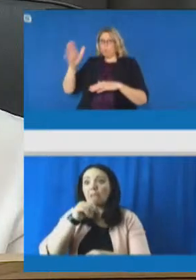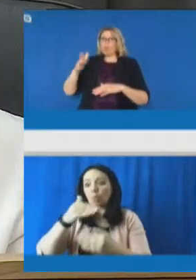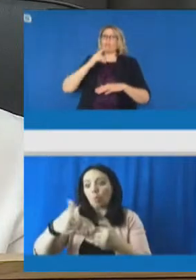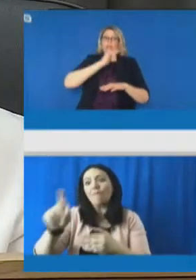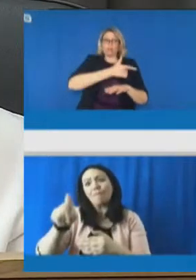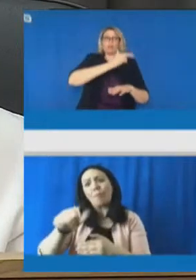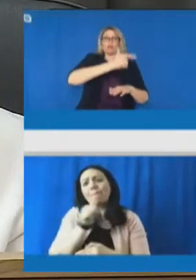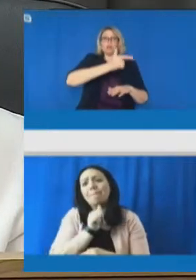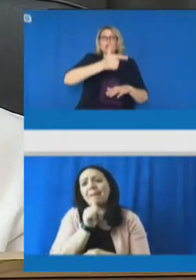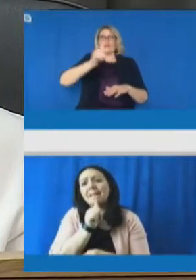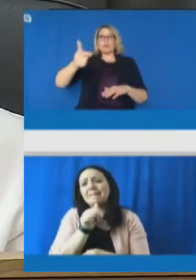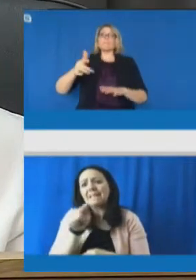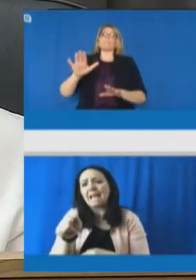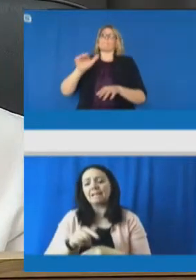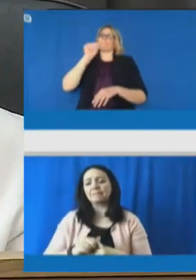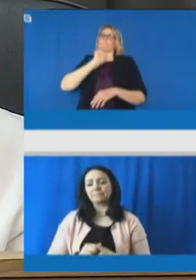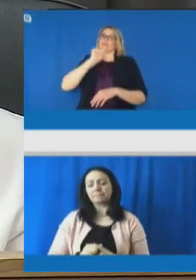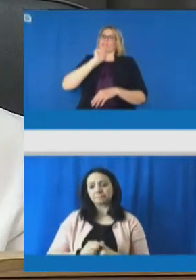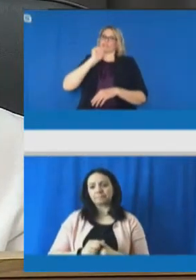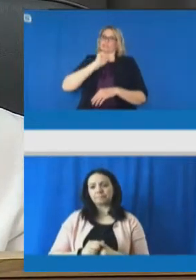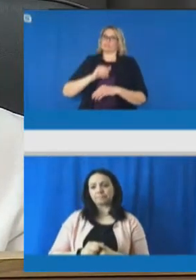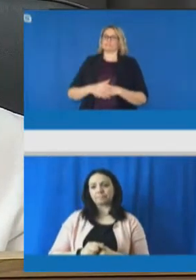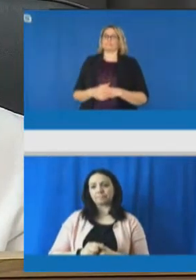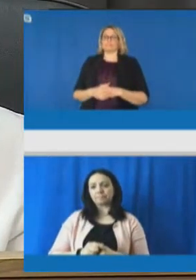how to make an appointment for the vaccine.